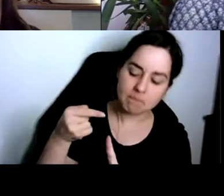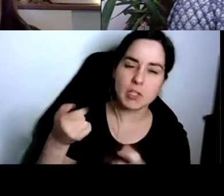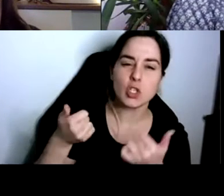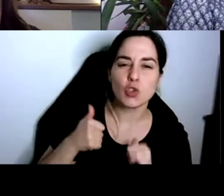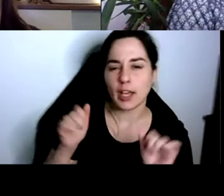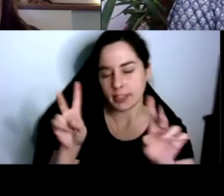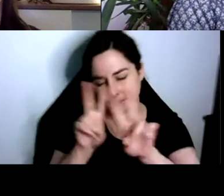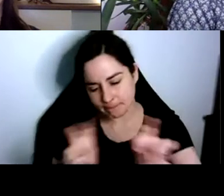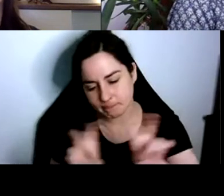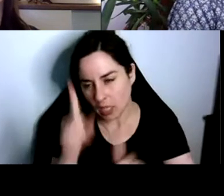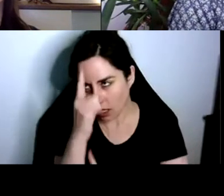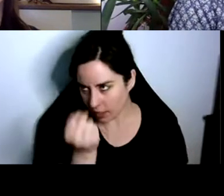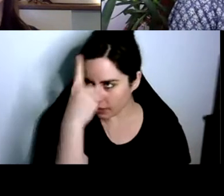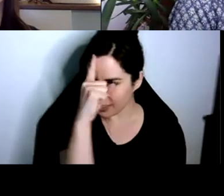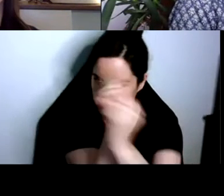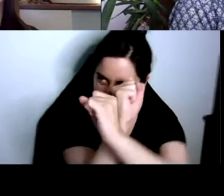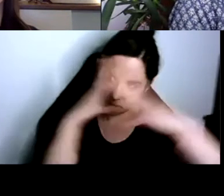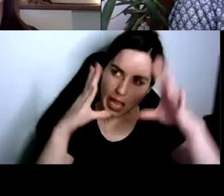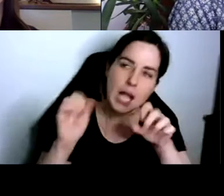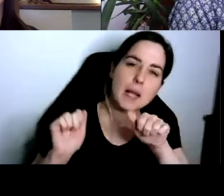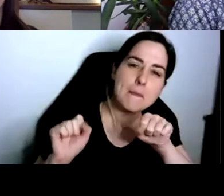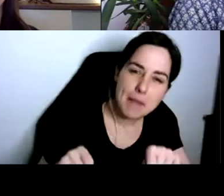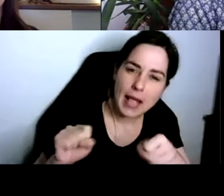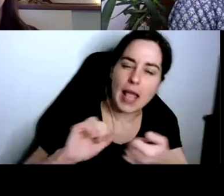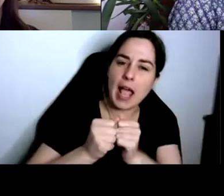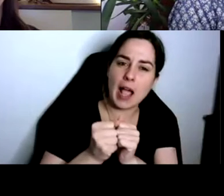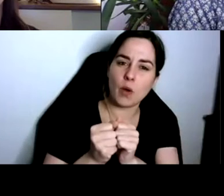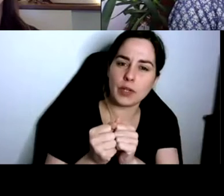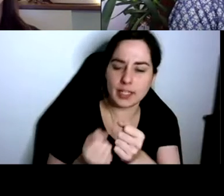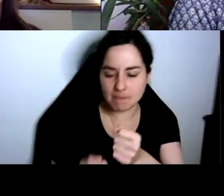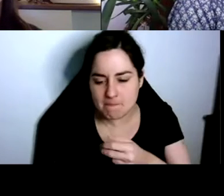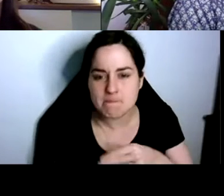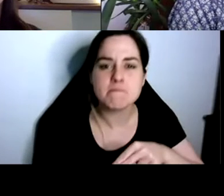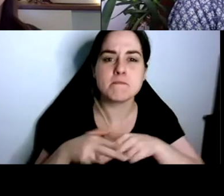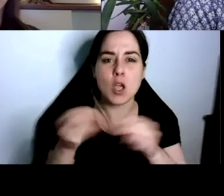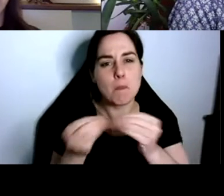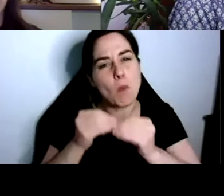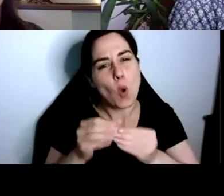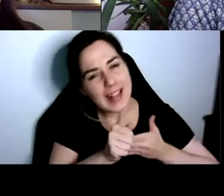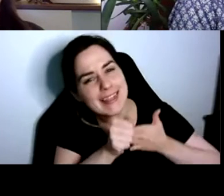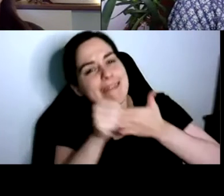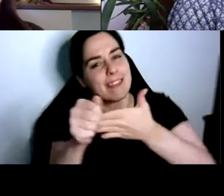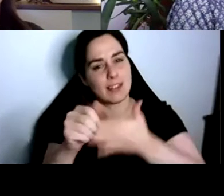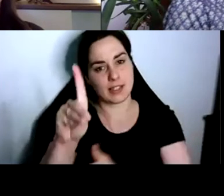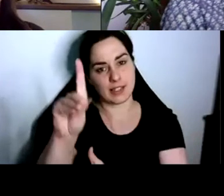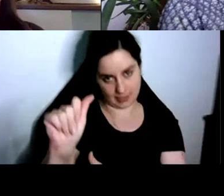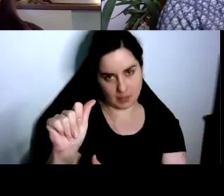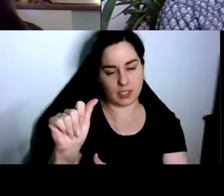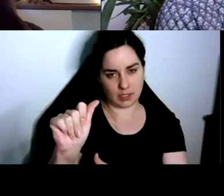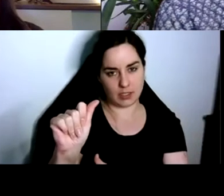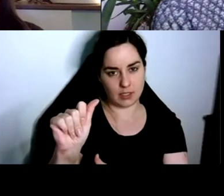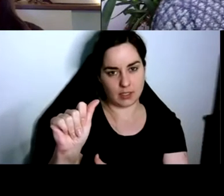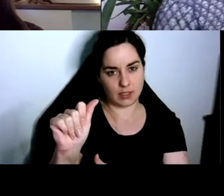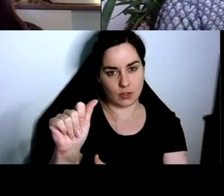how we can build more capacity to be disability led. And I think moving away from the festival model